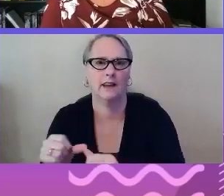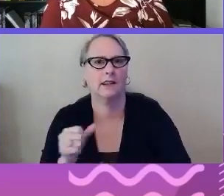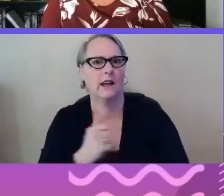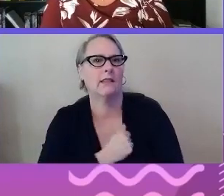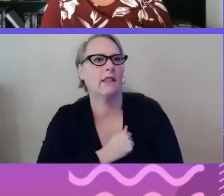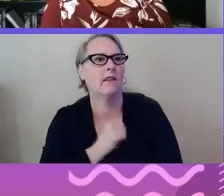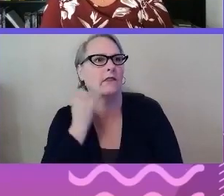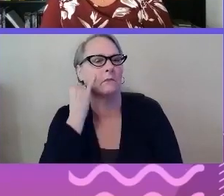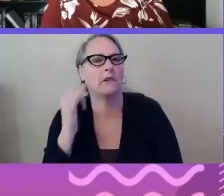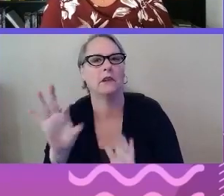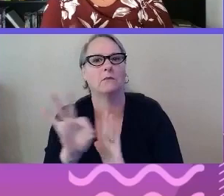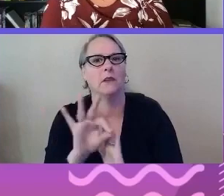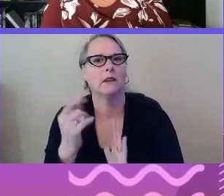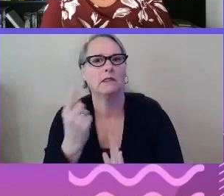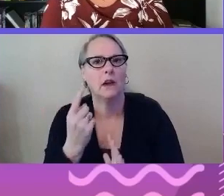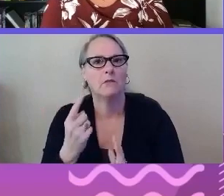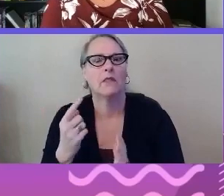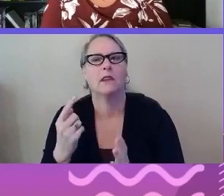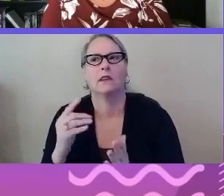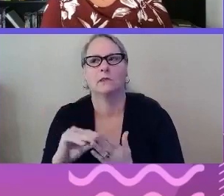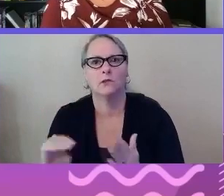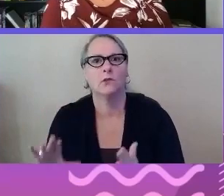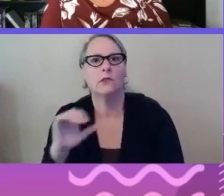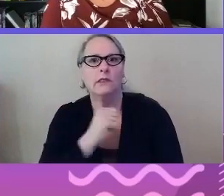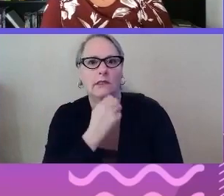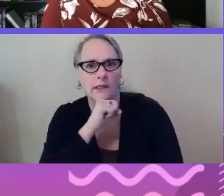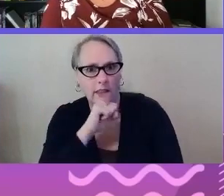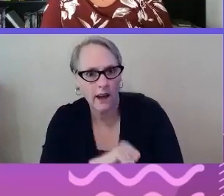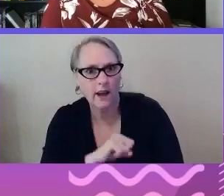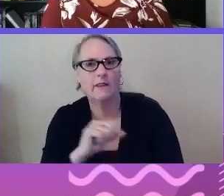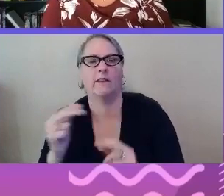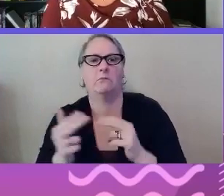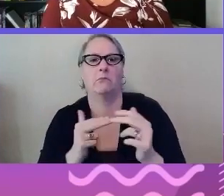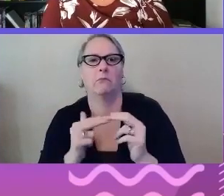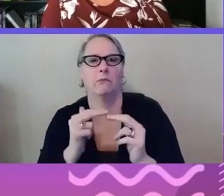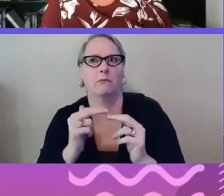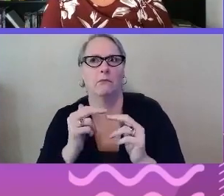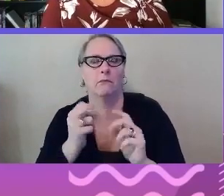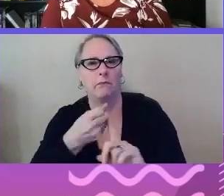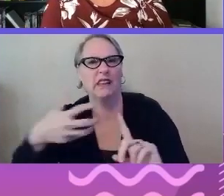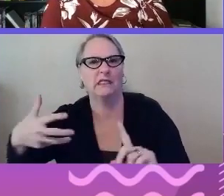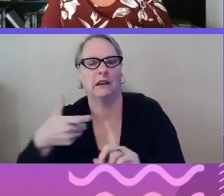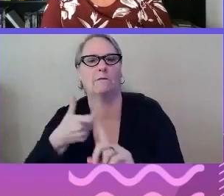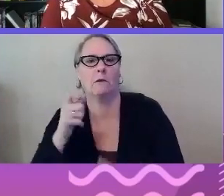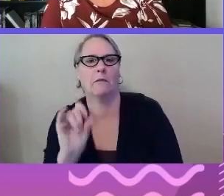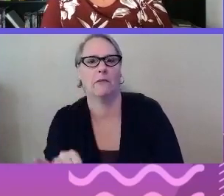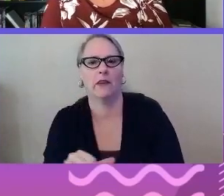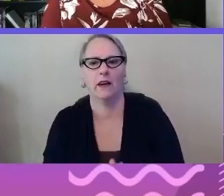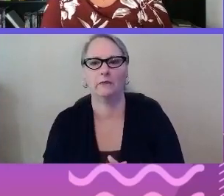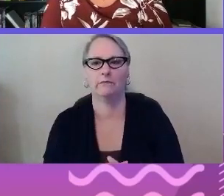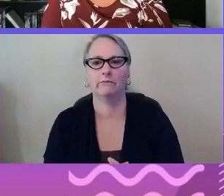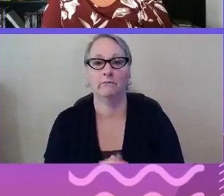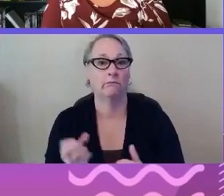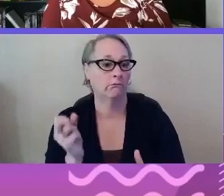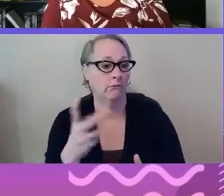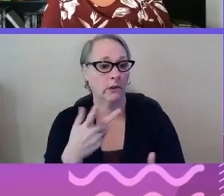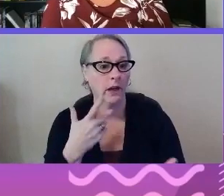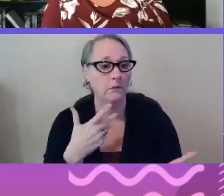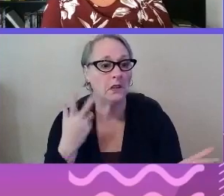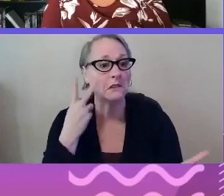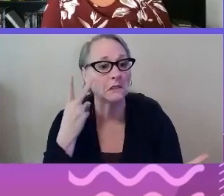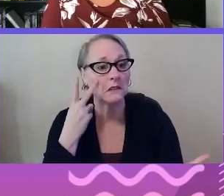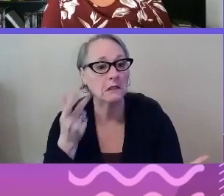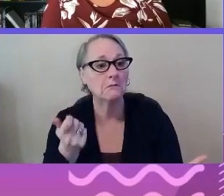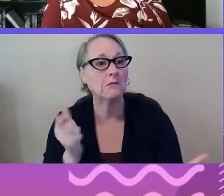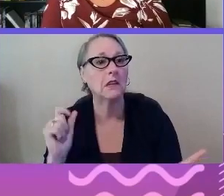really love or something that your students love and building off from there. So I'm going to open it back up and see if there's any